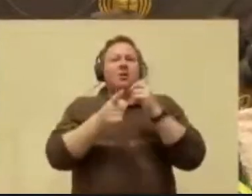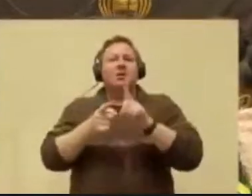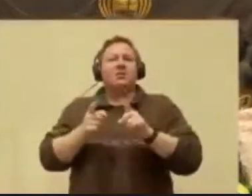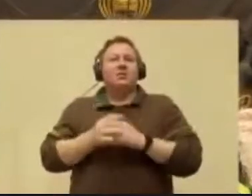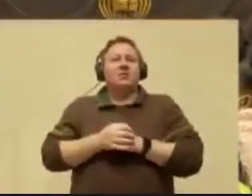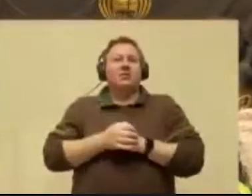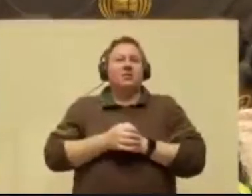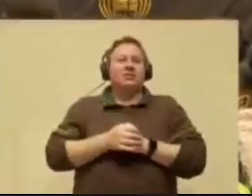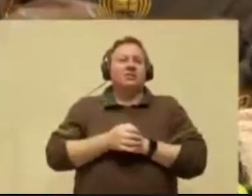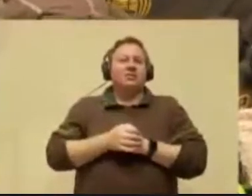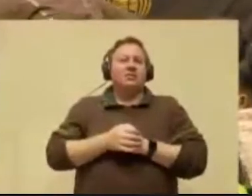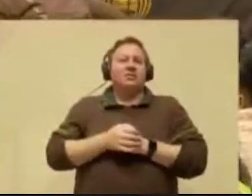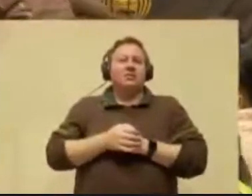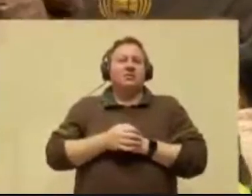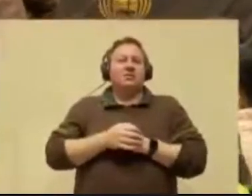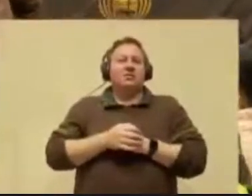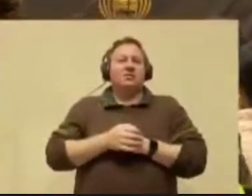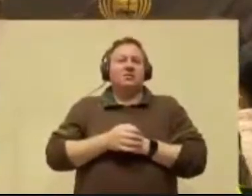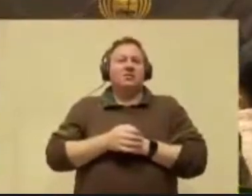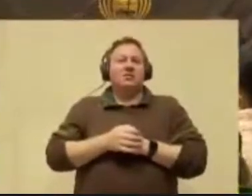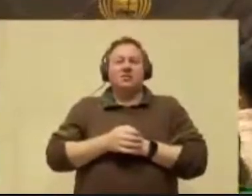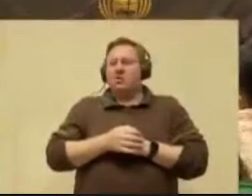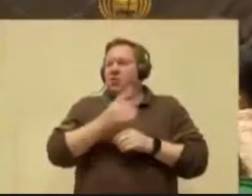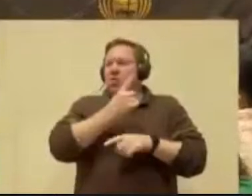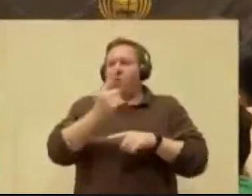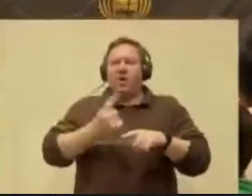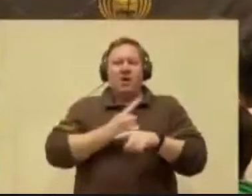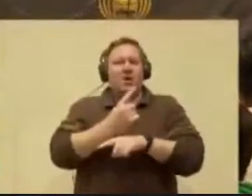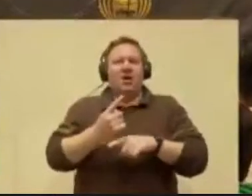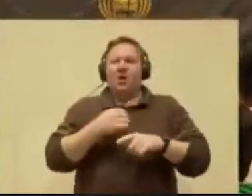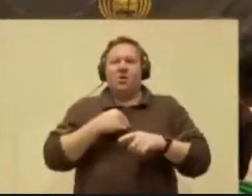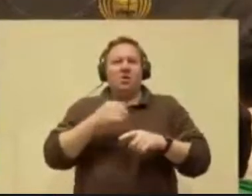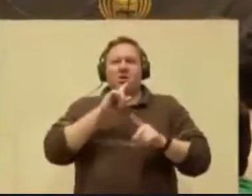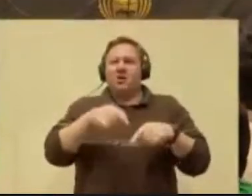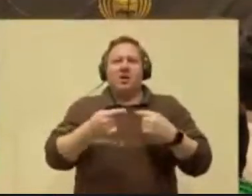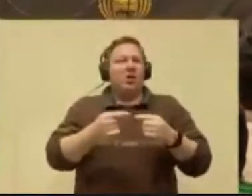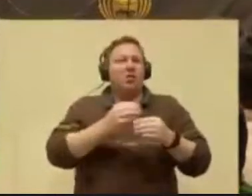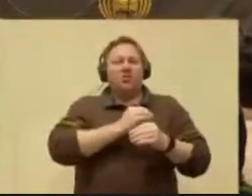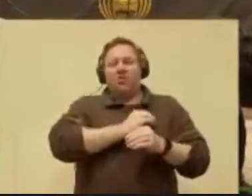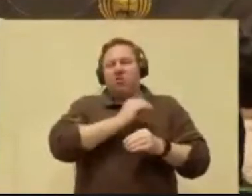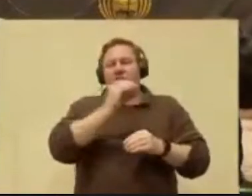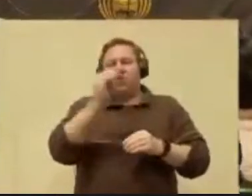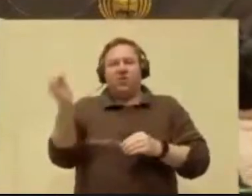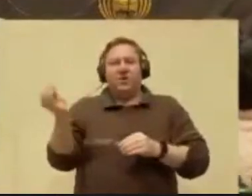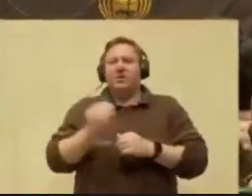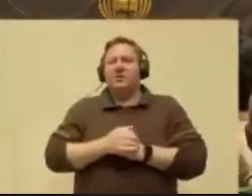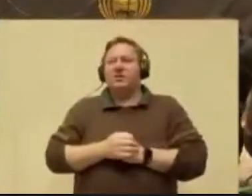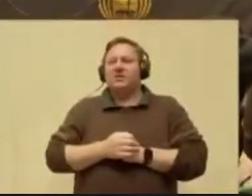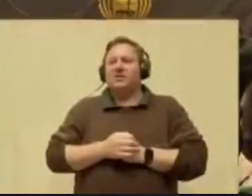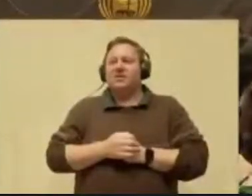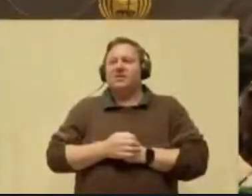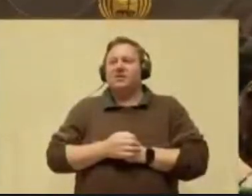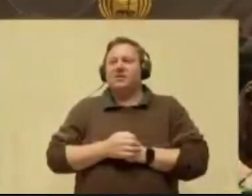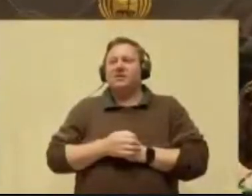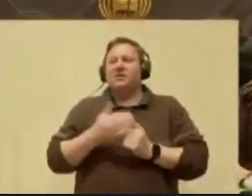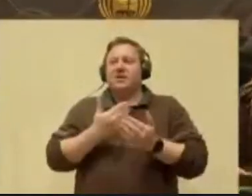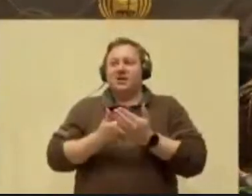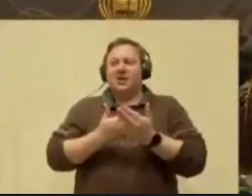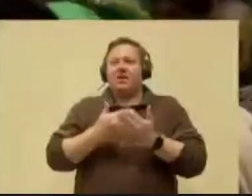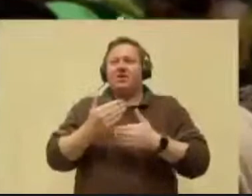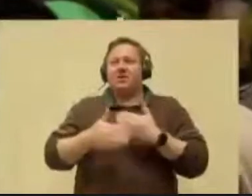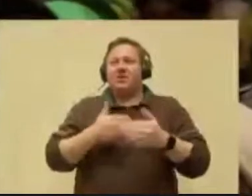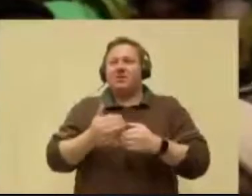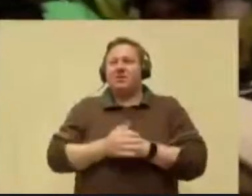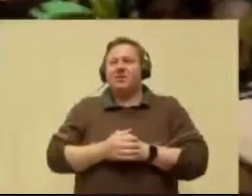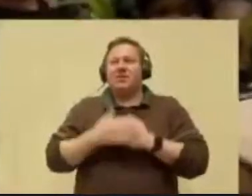last person at the end of the road we said one hour and we can't take more than that yes you may continue thank